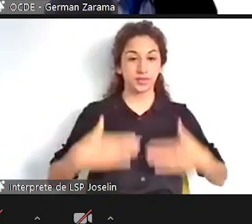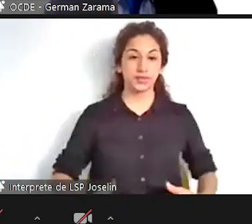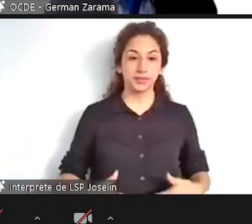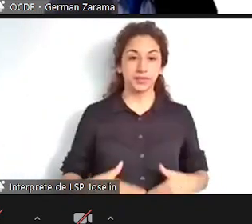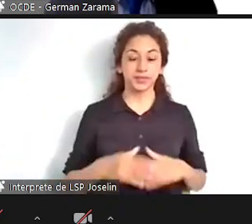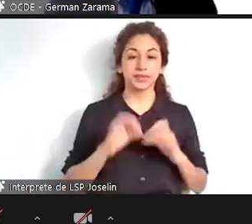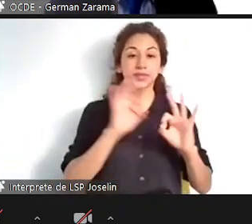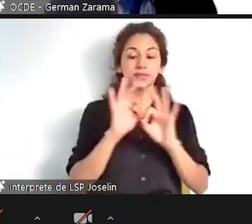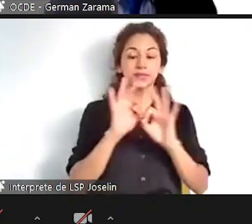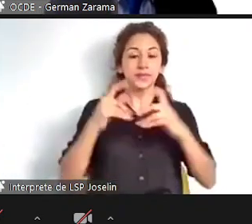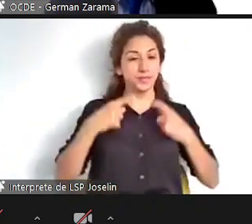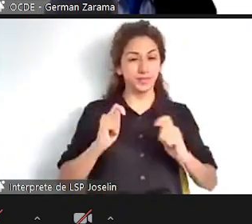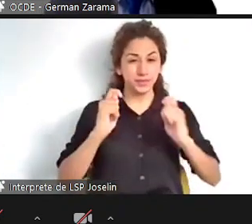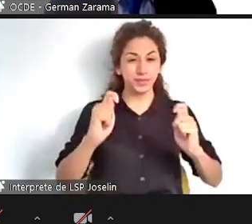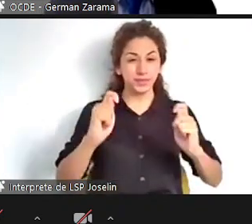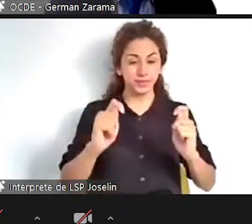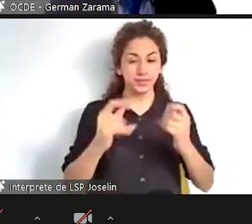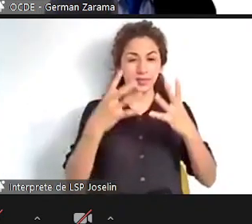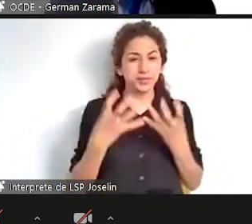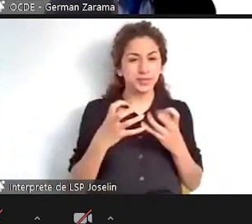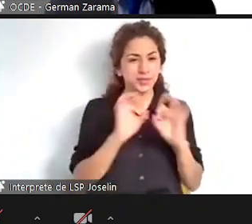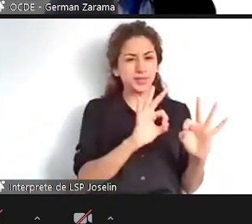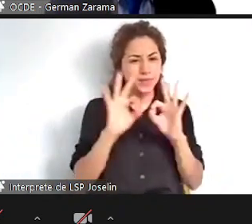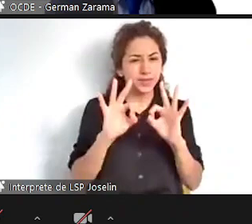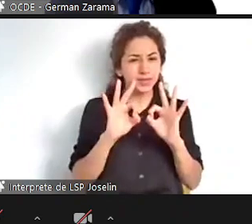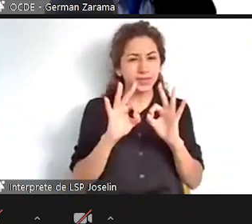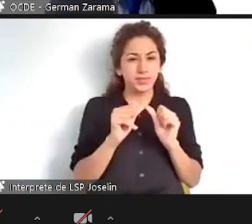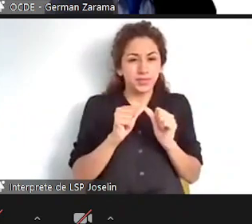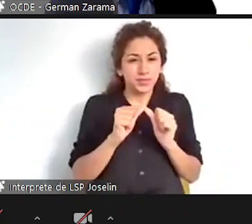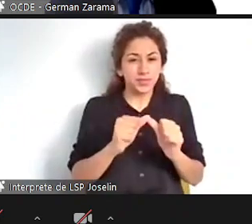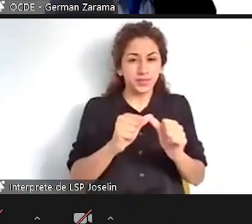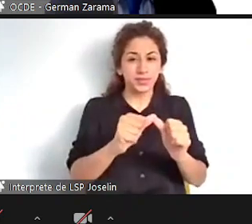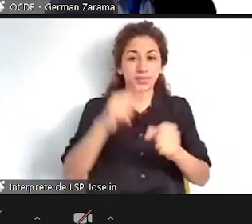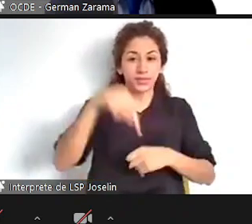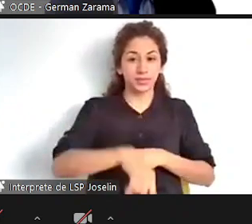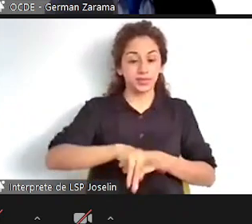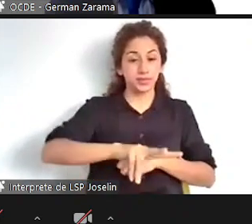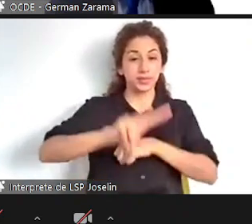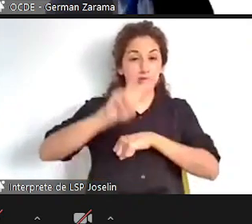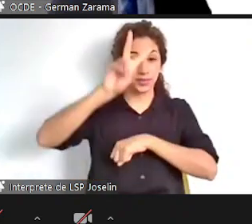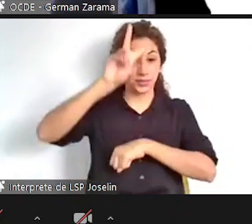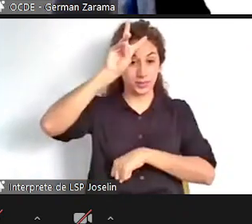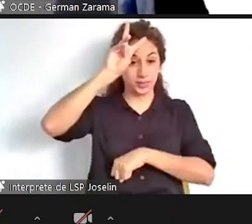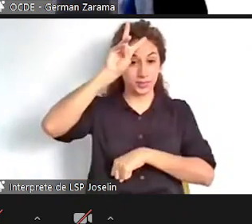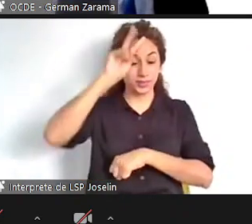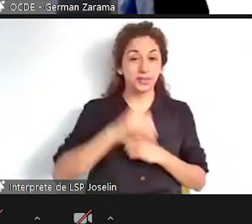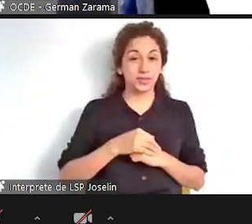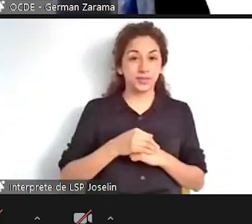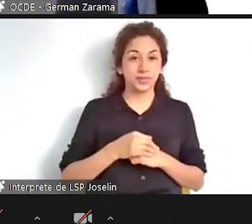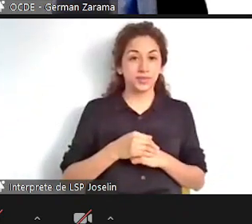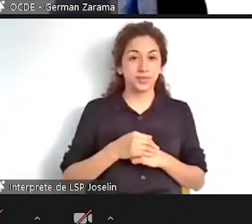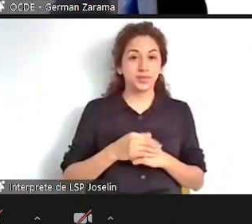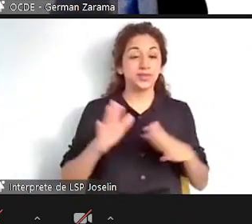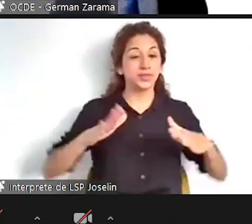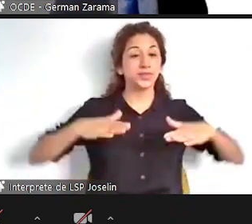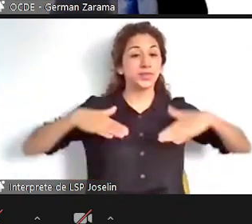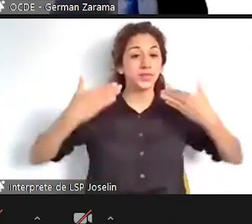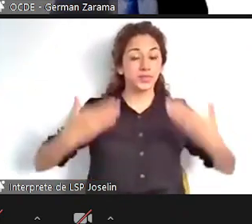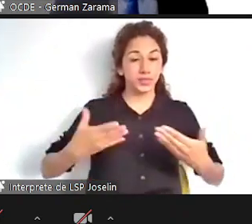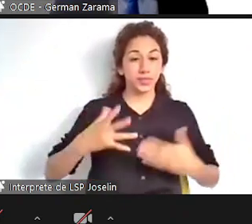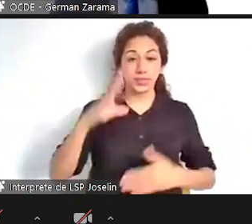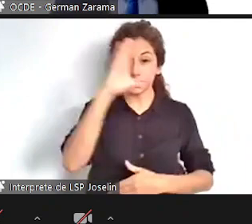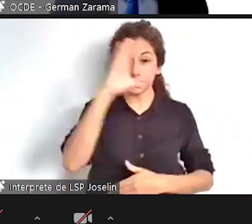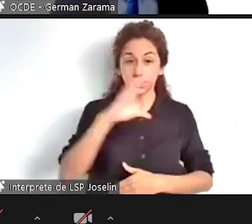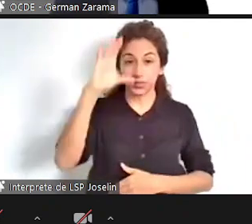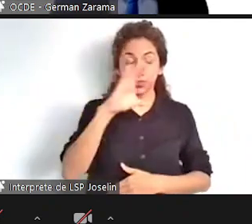effort for human rights and the efforts to keep competitiveness in the country we